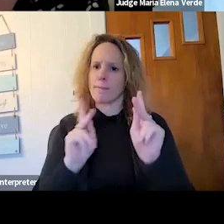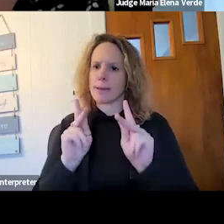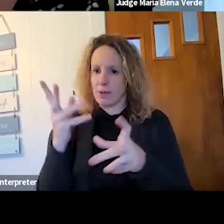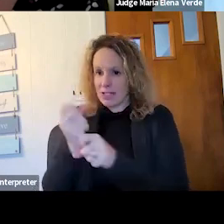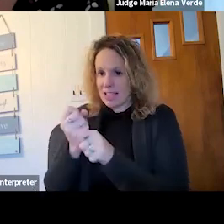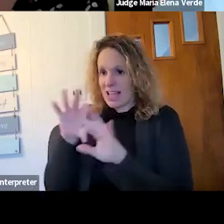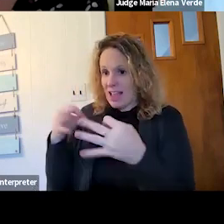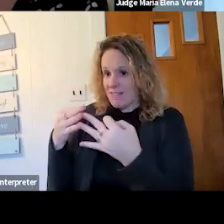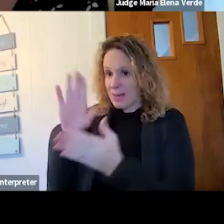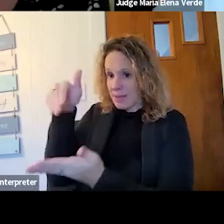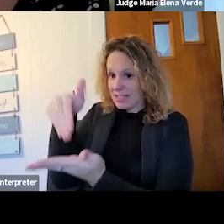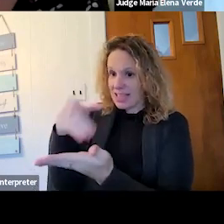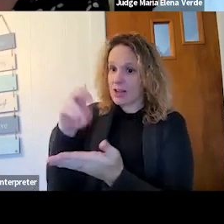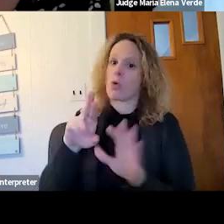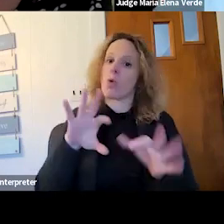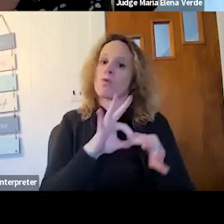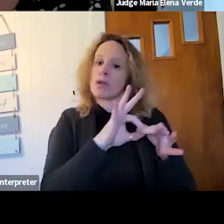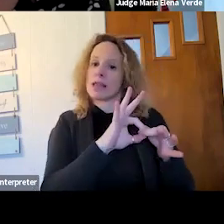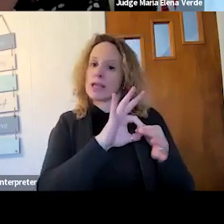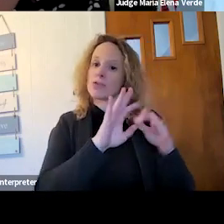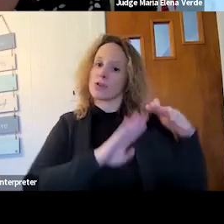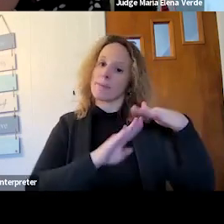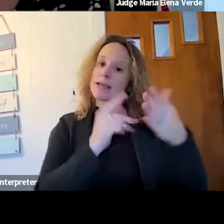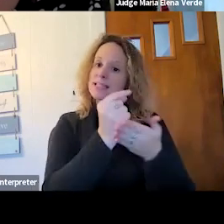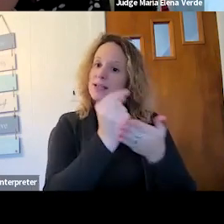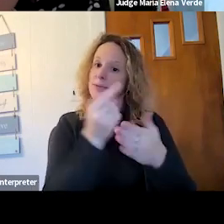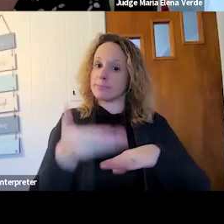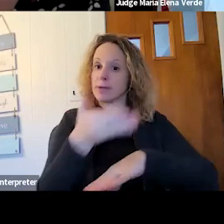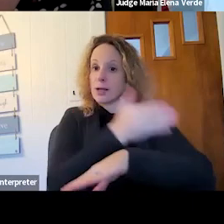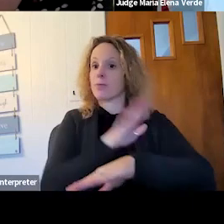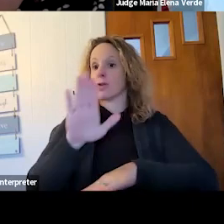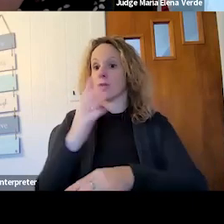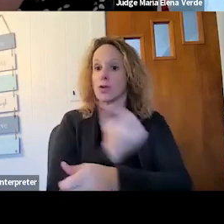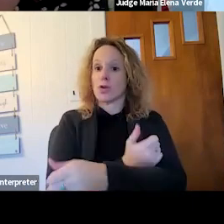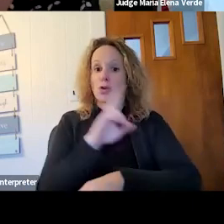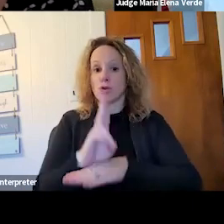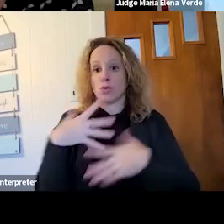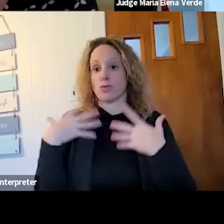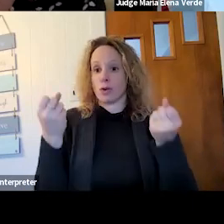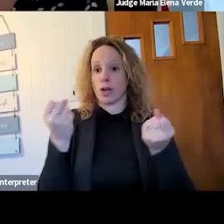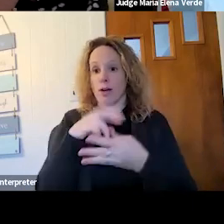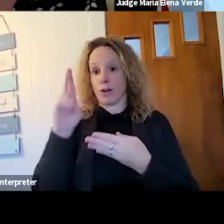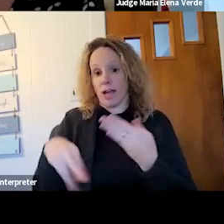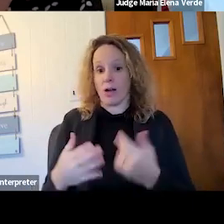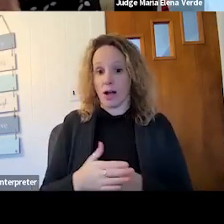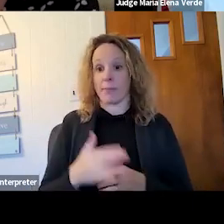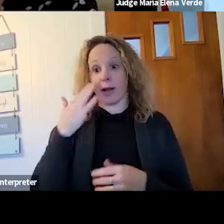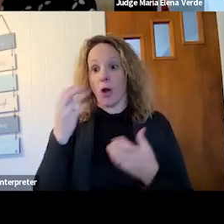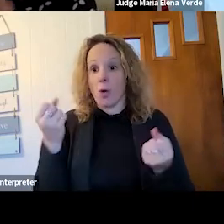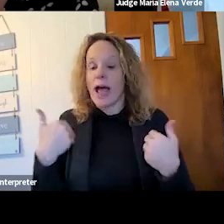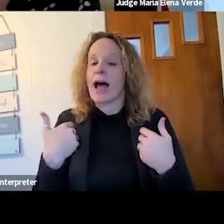receive family-centered or relational-based therapy to improve their substance use recovery outcomes. We have a lot of